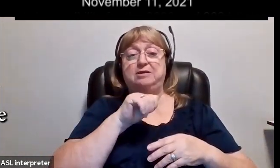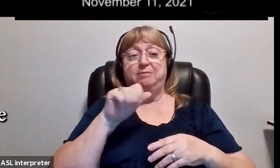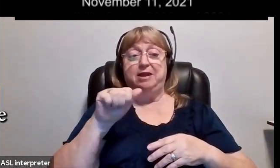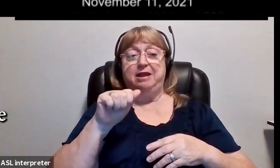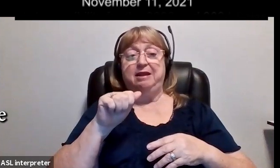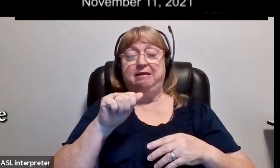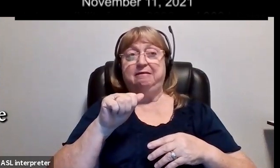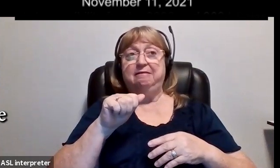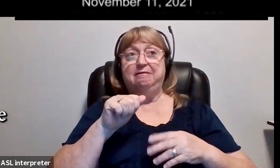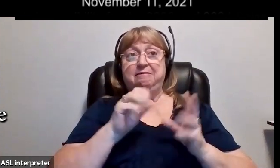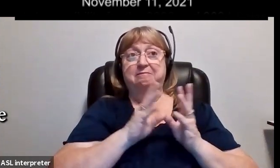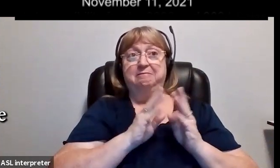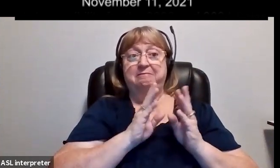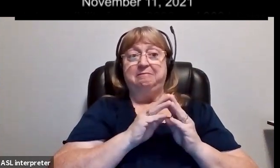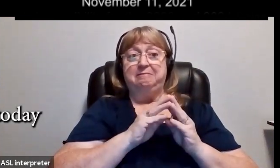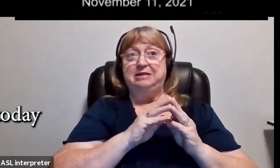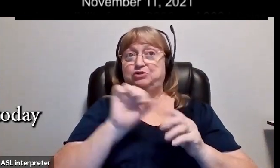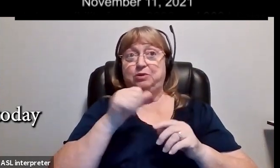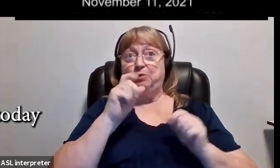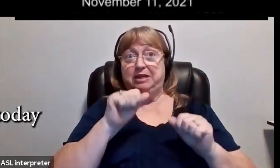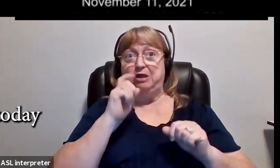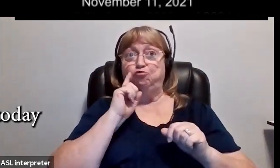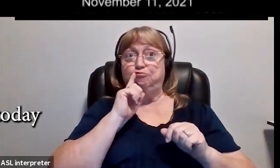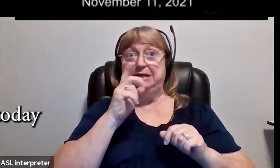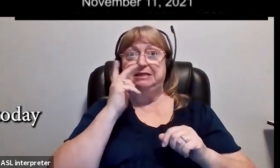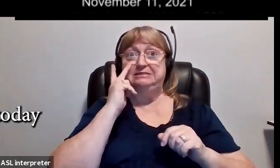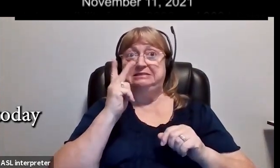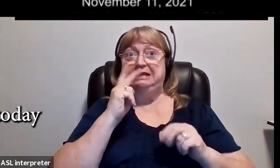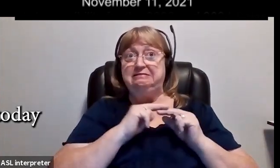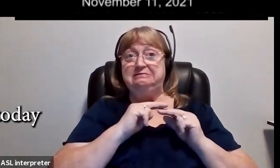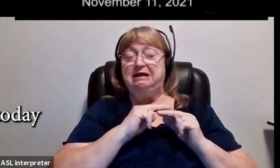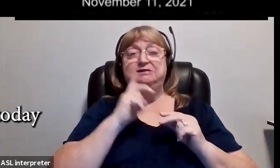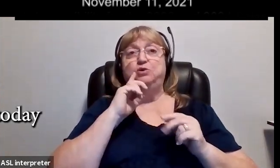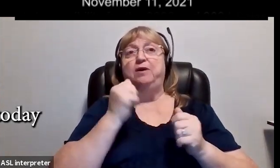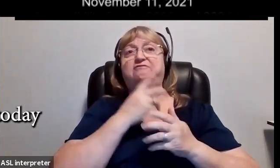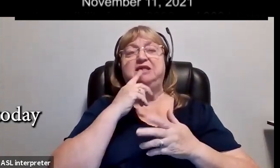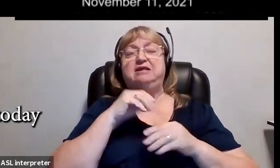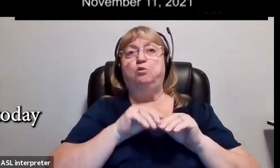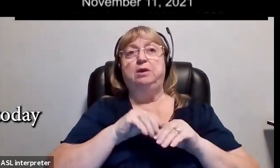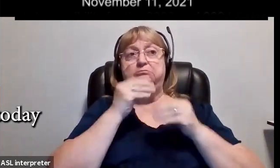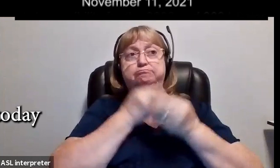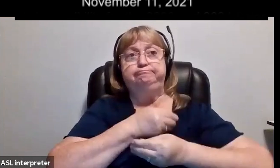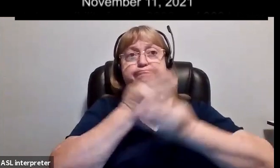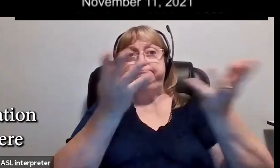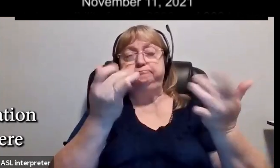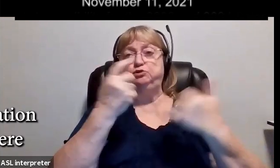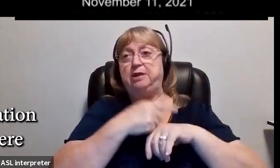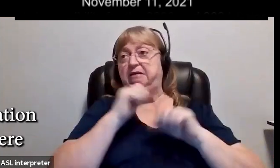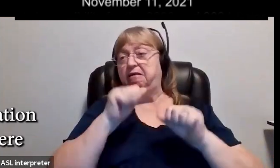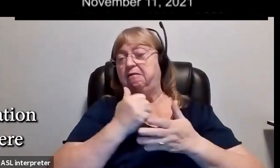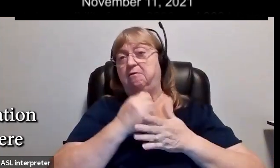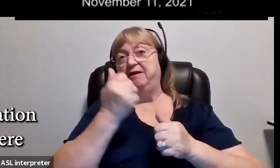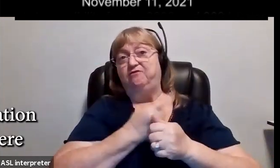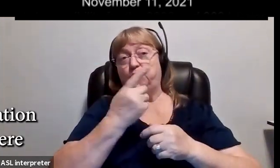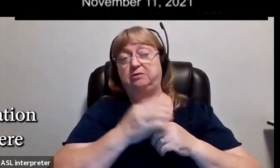who can really see the slides? So everything that we're putting out today could be helpful to anybody. And at the